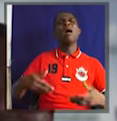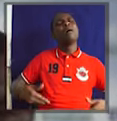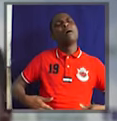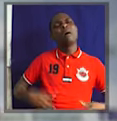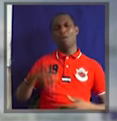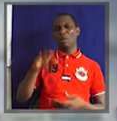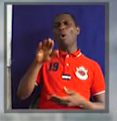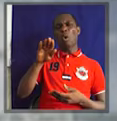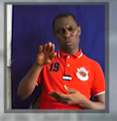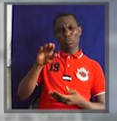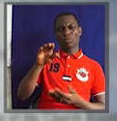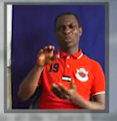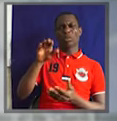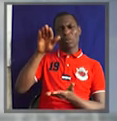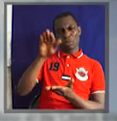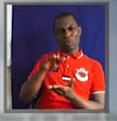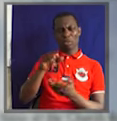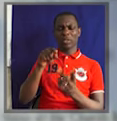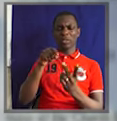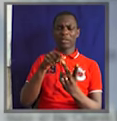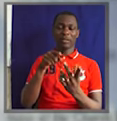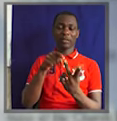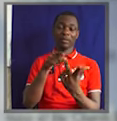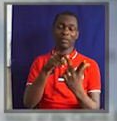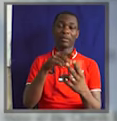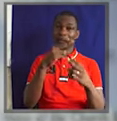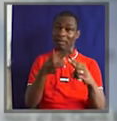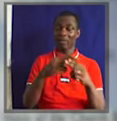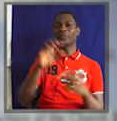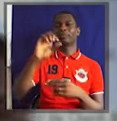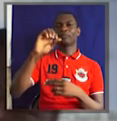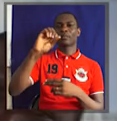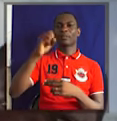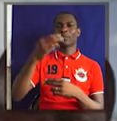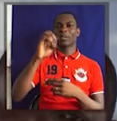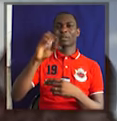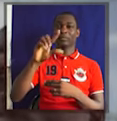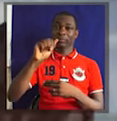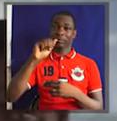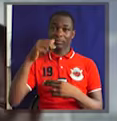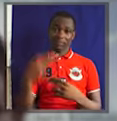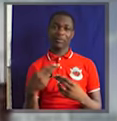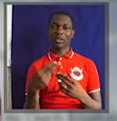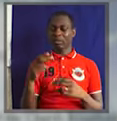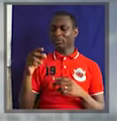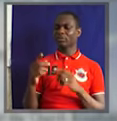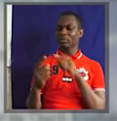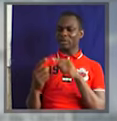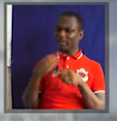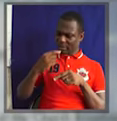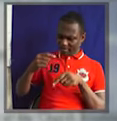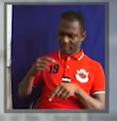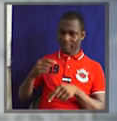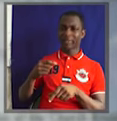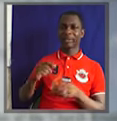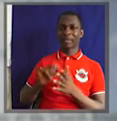da enyini ye a odi no e ma na ware a ebe ye e fa ne shala enti olma me ka kire tama se ma shala